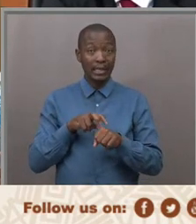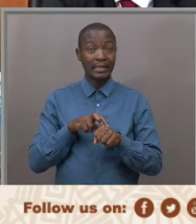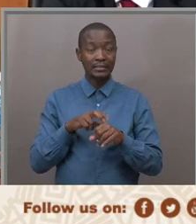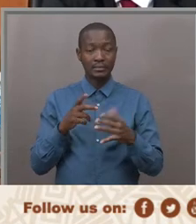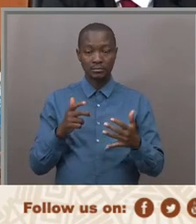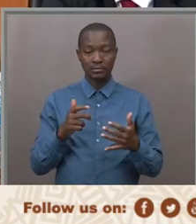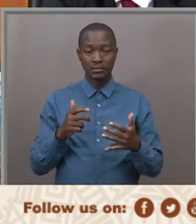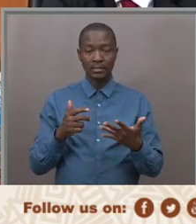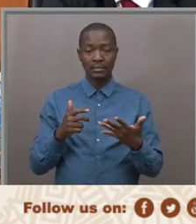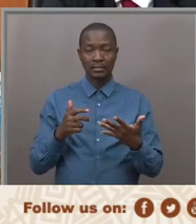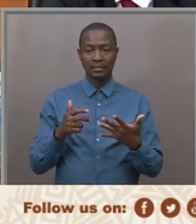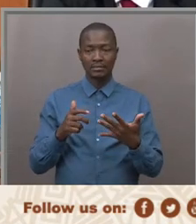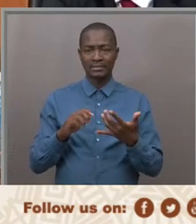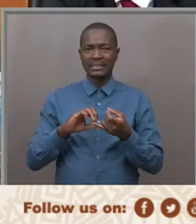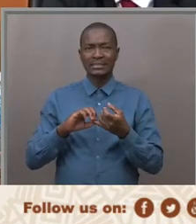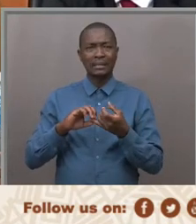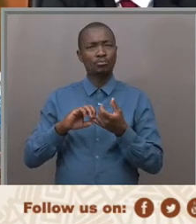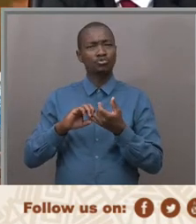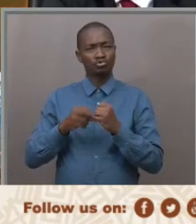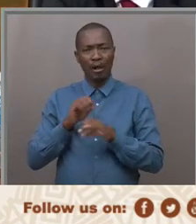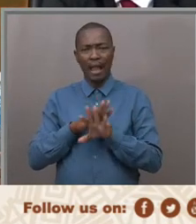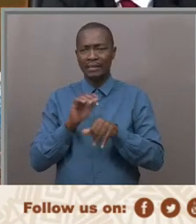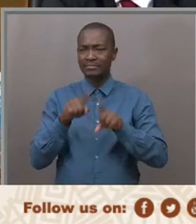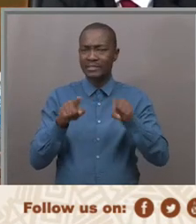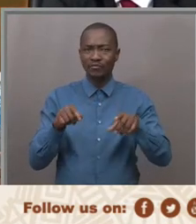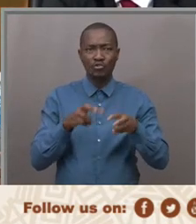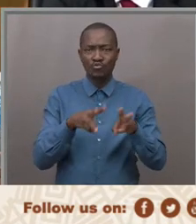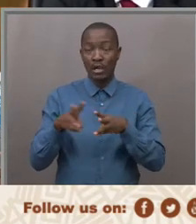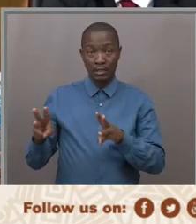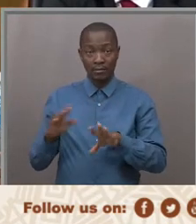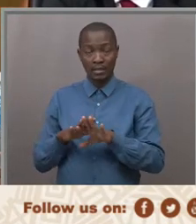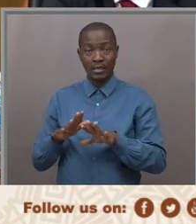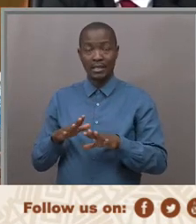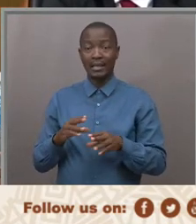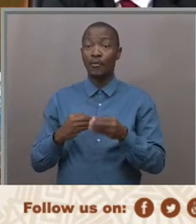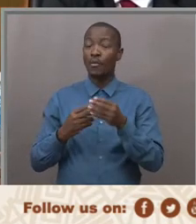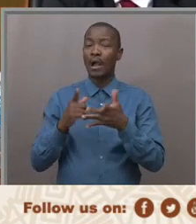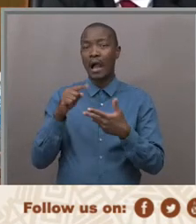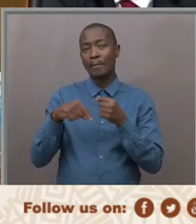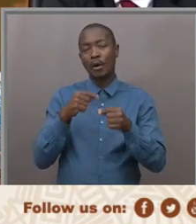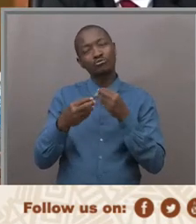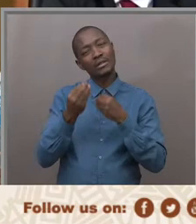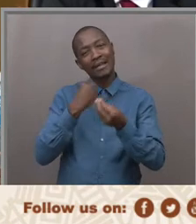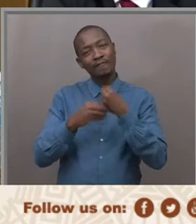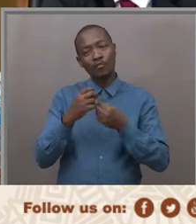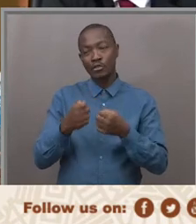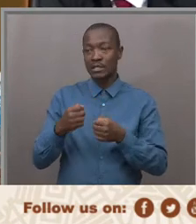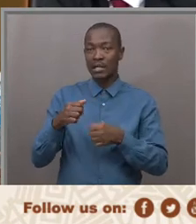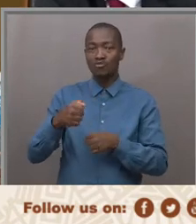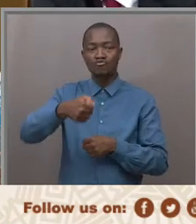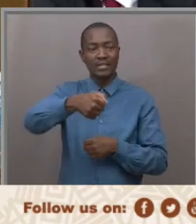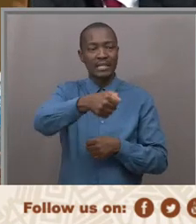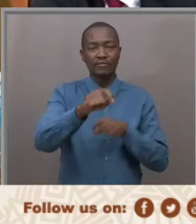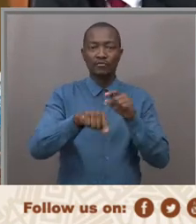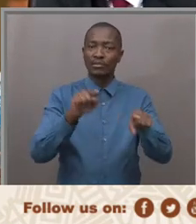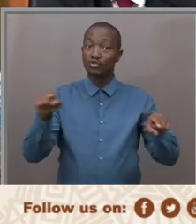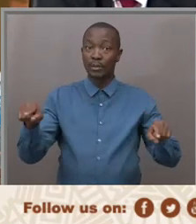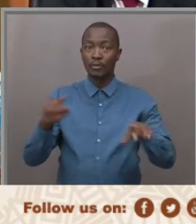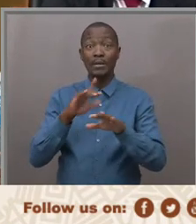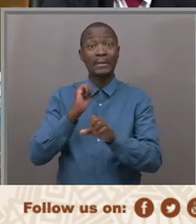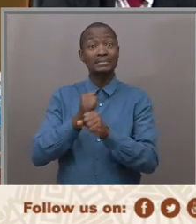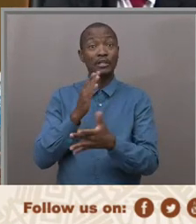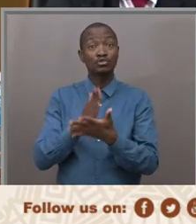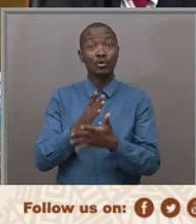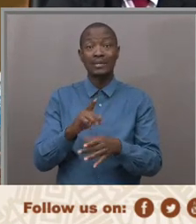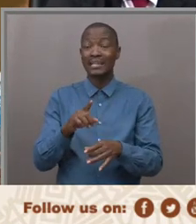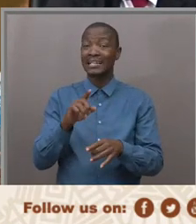of measures. In addition to the food relief program that I referred to earlier on, we have to make sure that each of